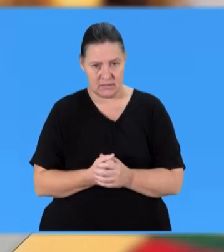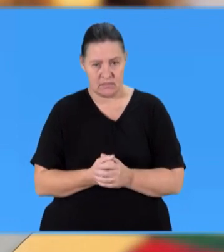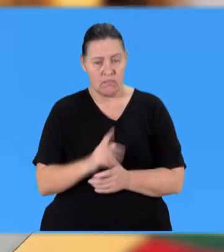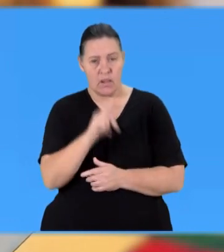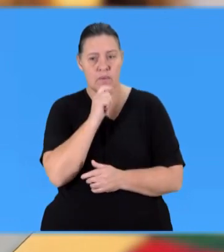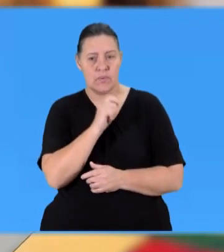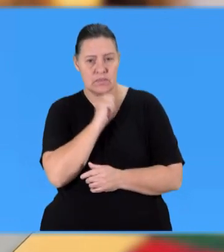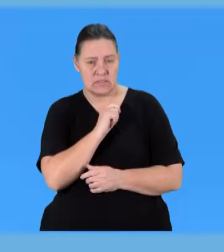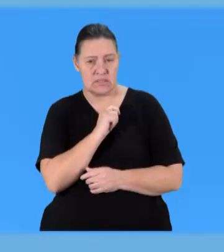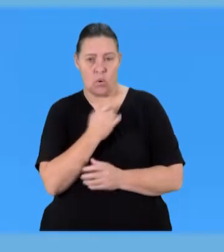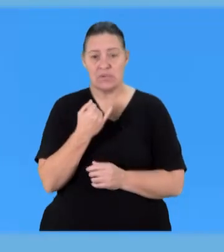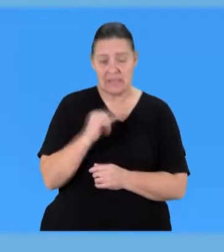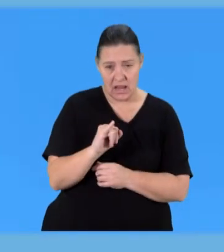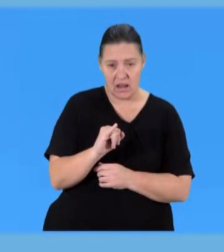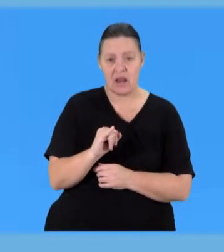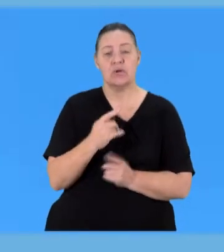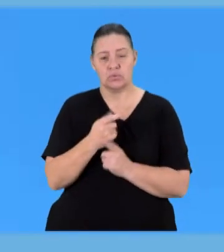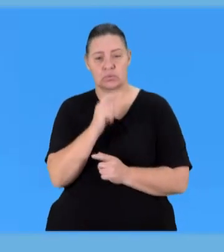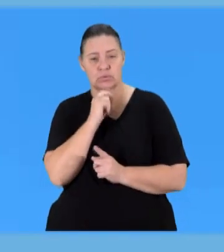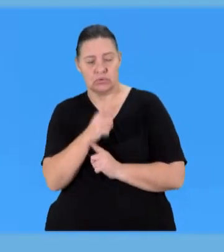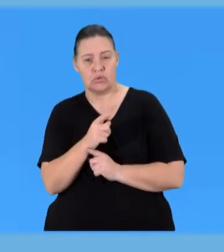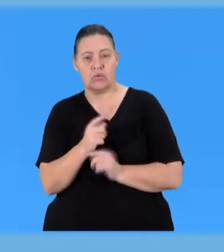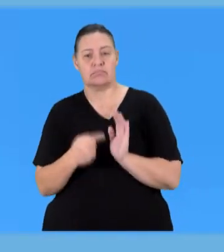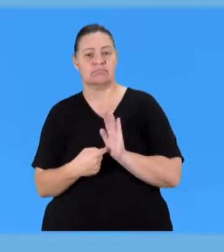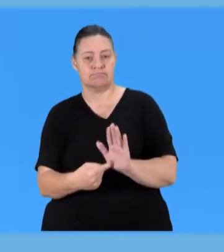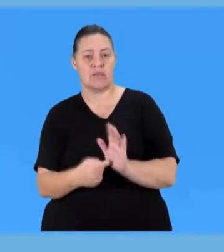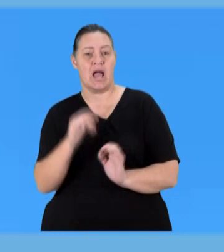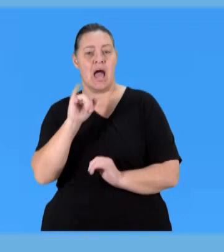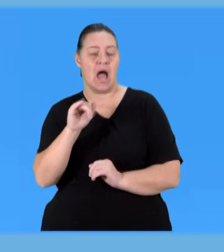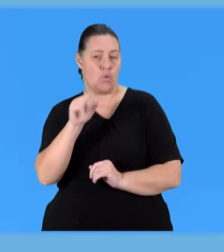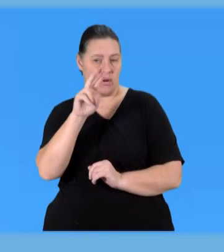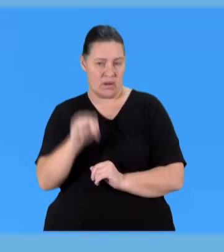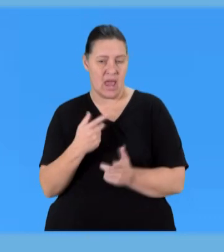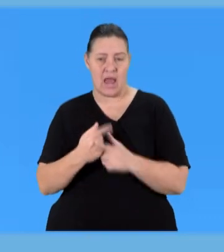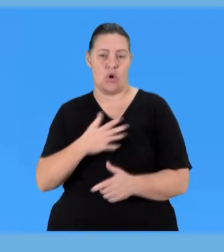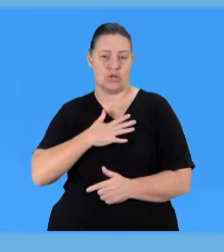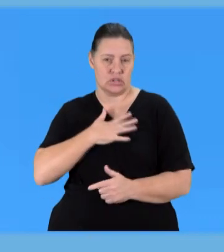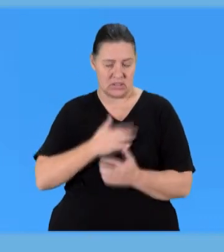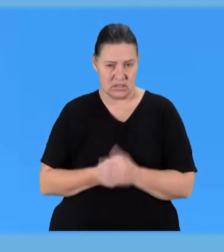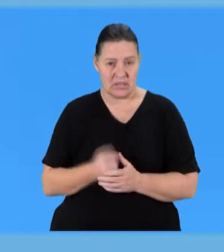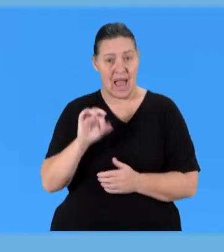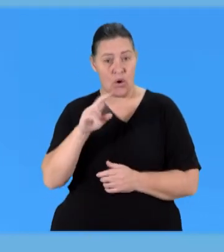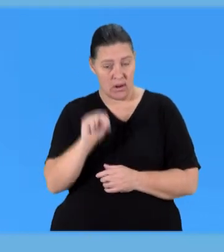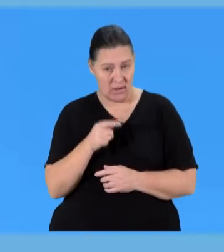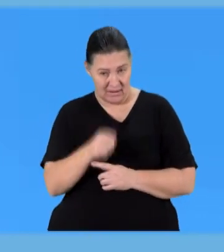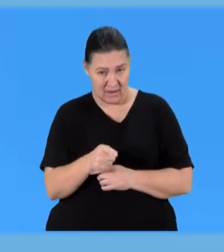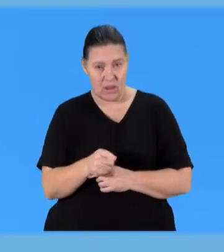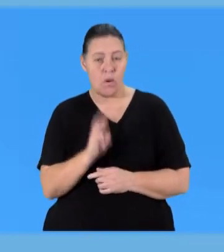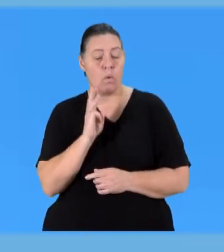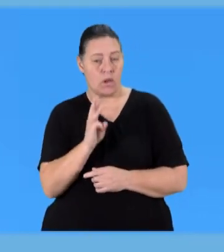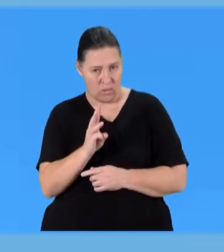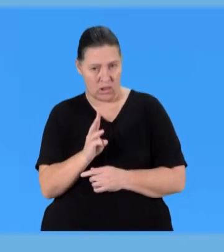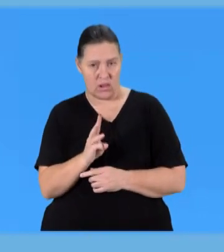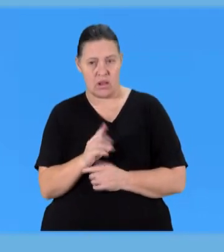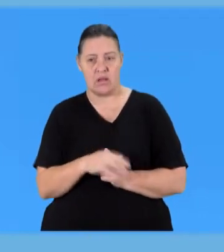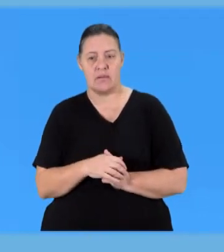Now we are going to be using, or we use steel wool to demonstrate the reaction between iron and oxygen. So our iron in this particular case